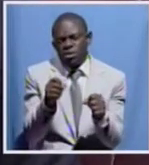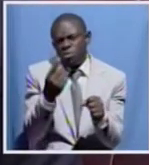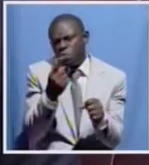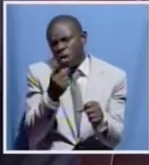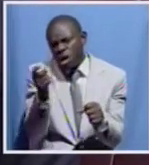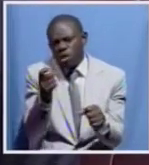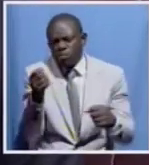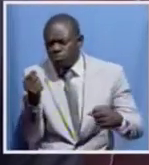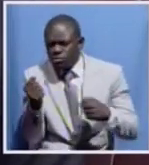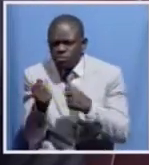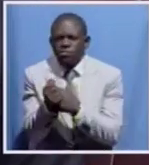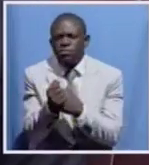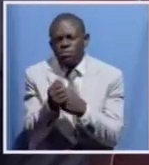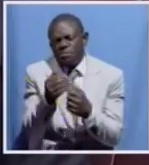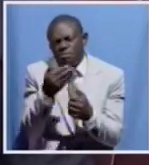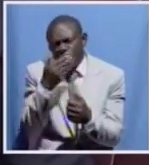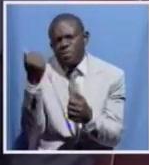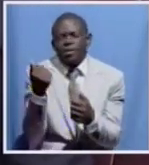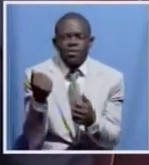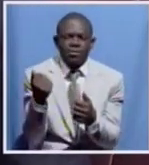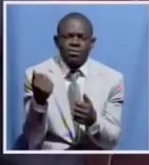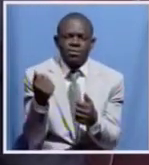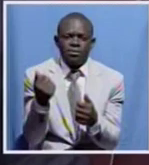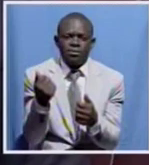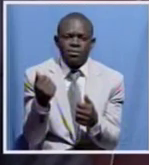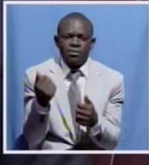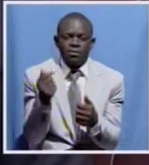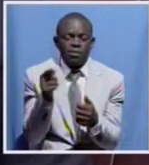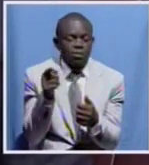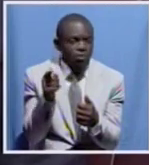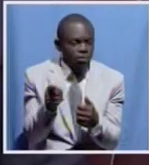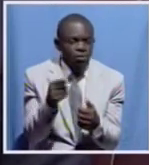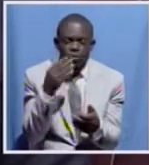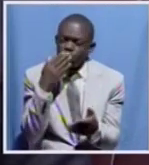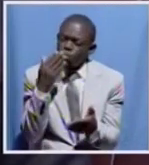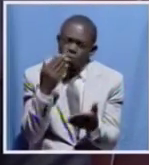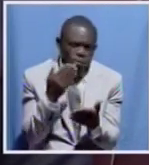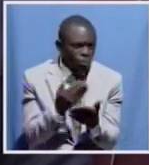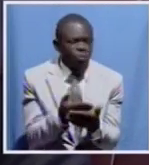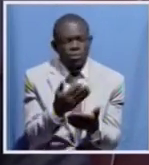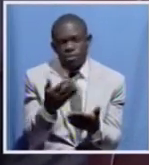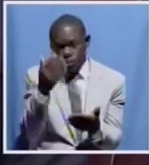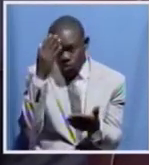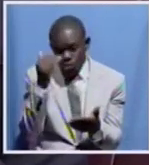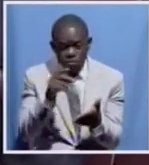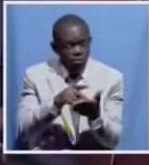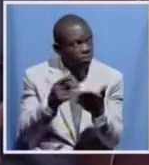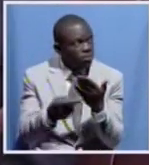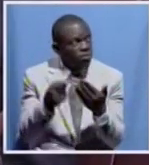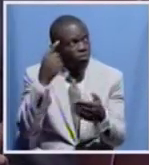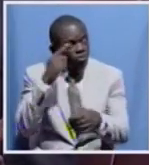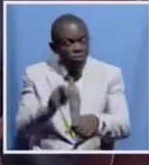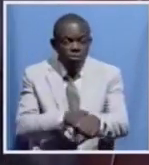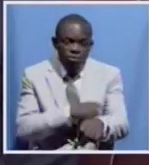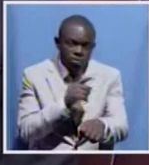with Germany, which you have asked about. And this is a very, very great thing, because this is long term. We have